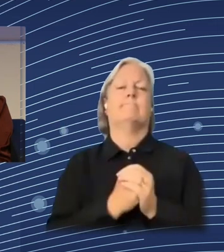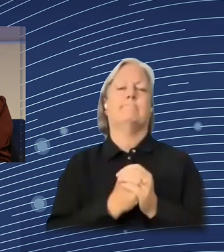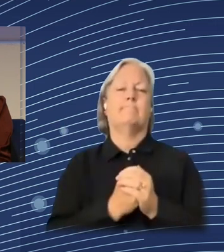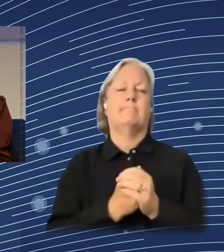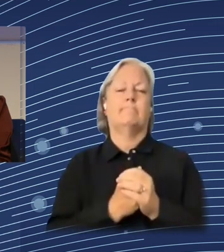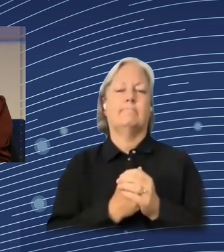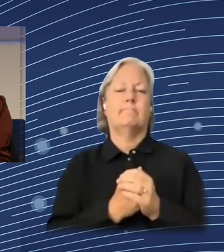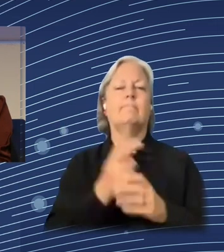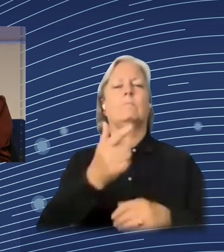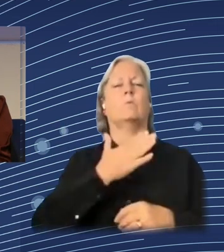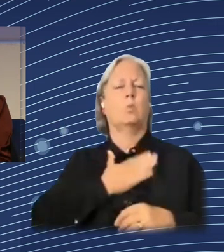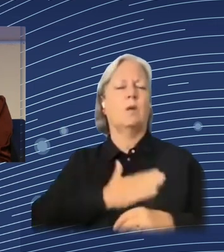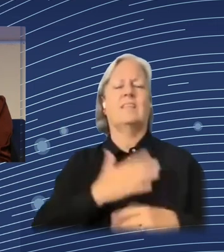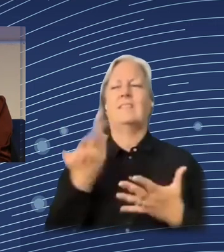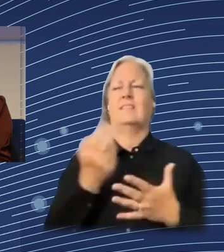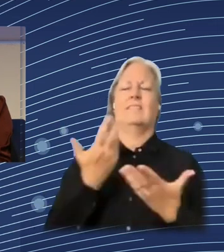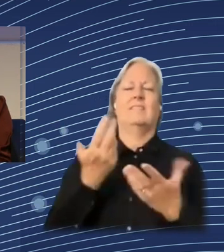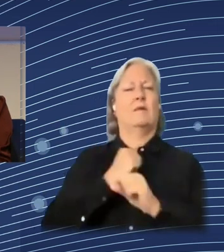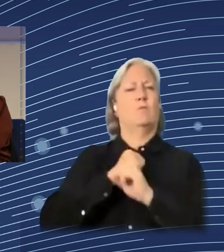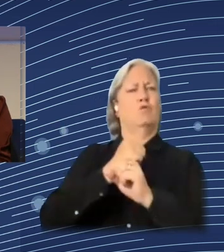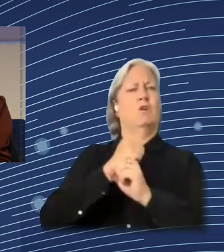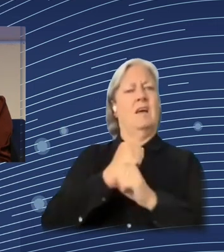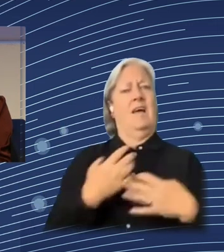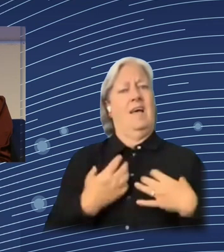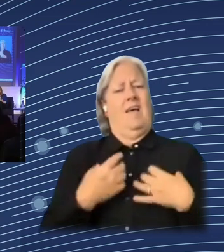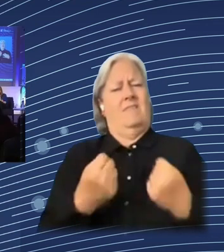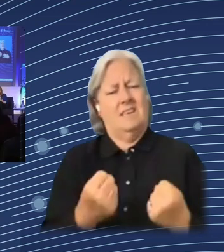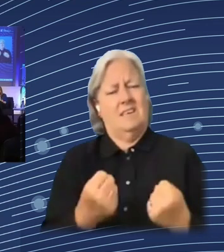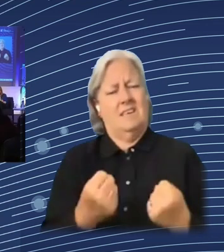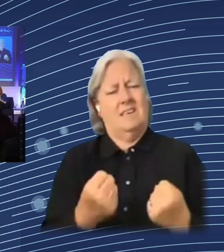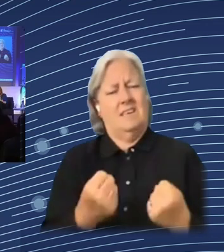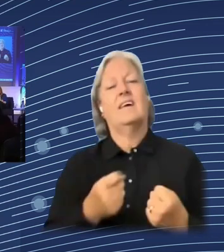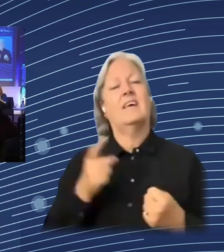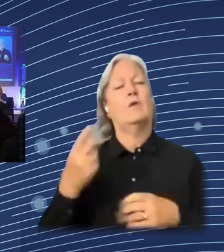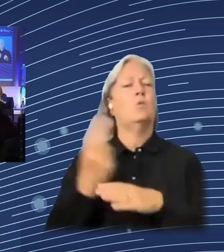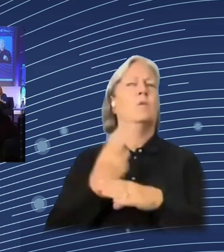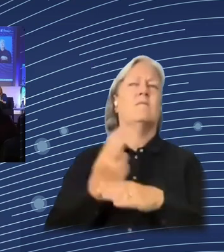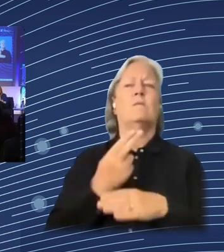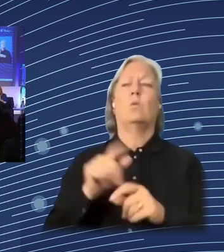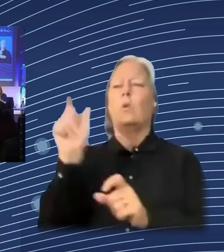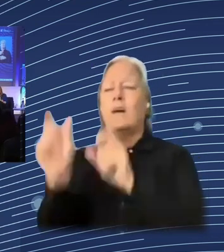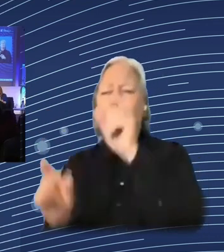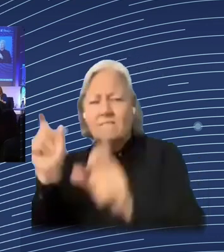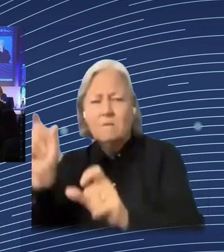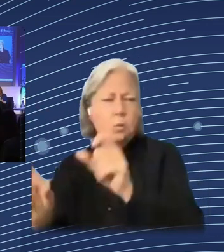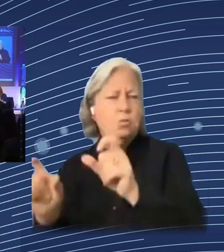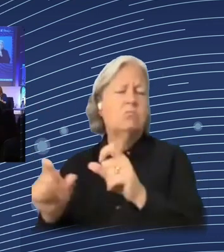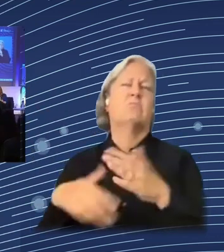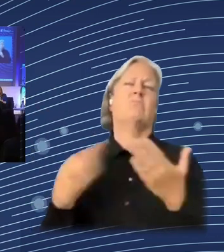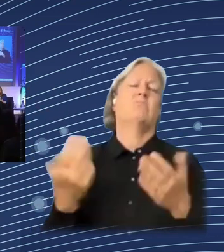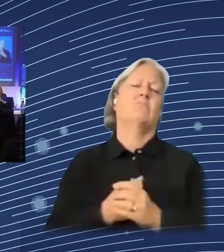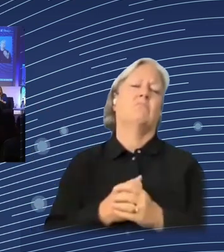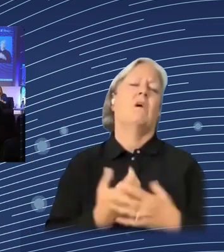prevention of health issues for individuals and work communities is maybe the